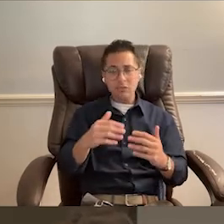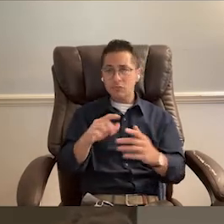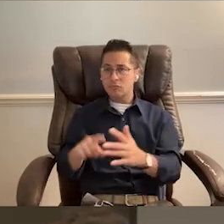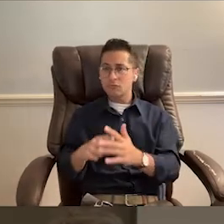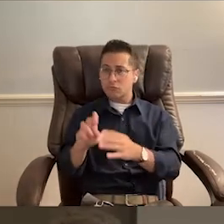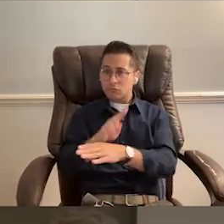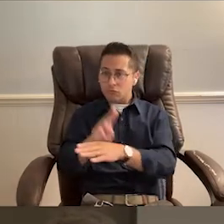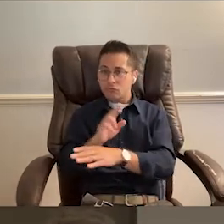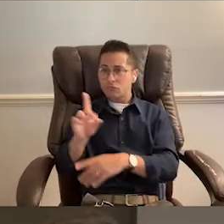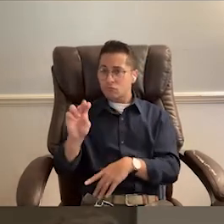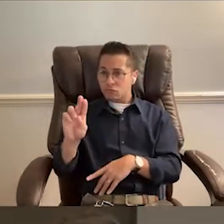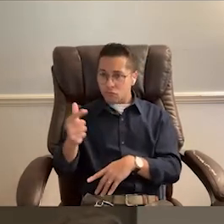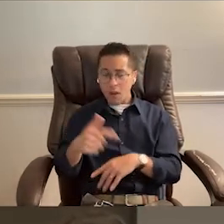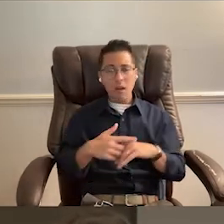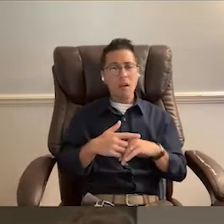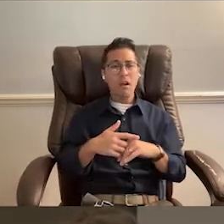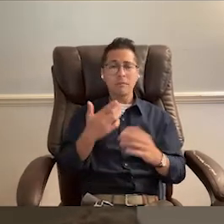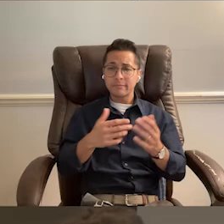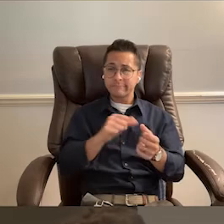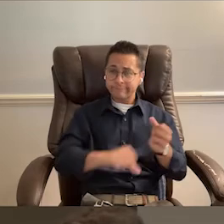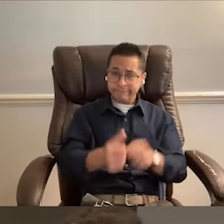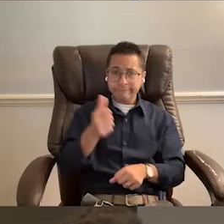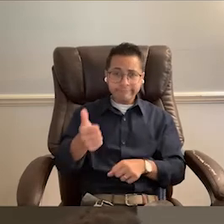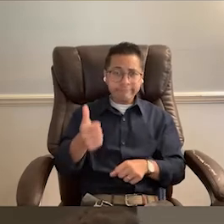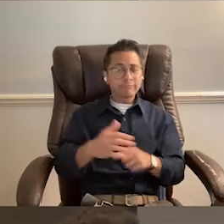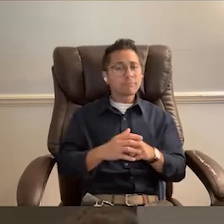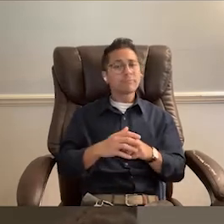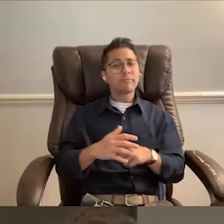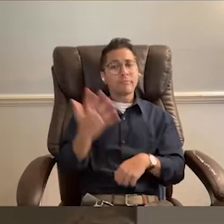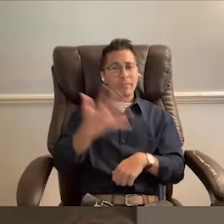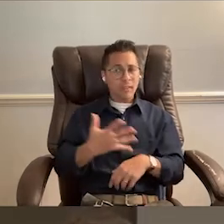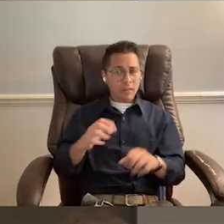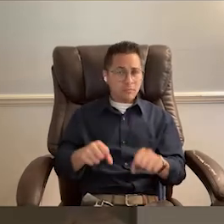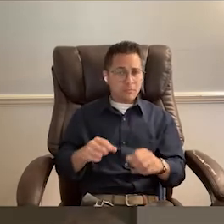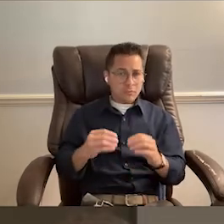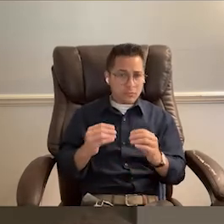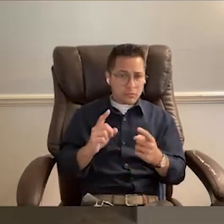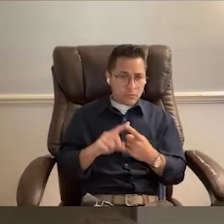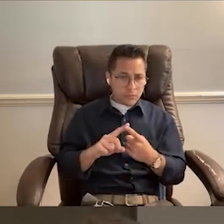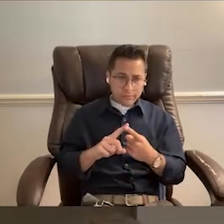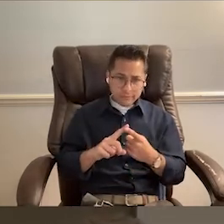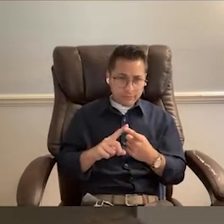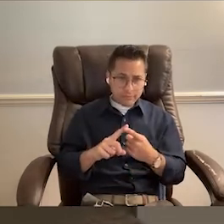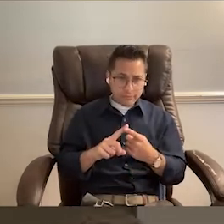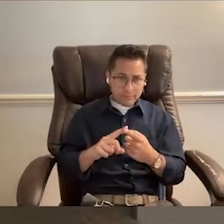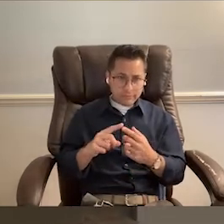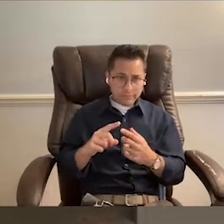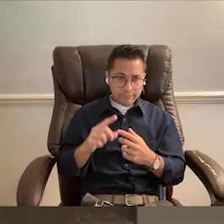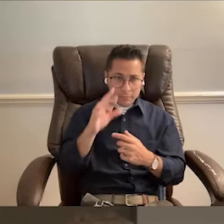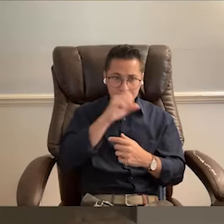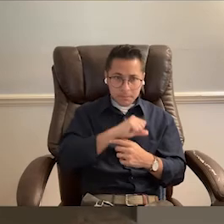to develop a sexually transmitted disease, 4 times more likely to ingest drugs, 15 times more likely to commit suicide,